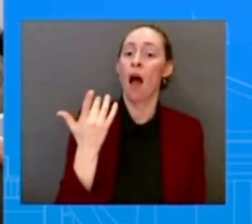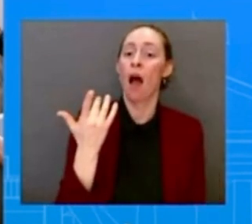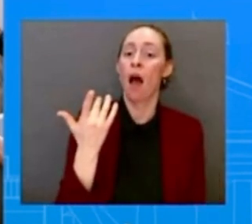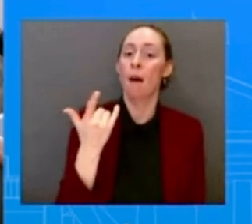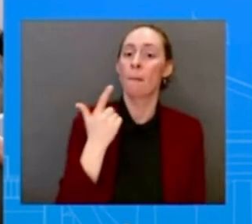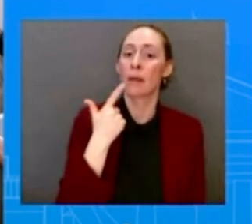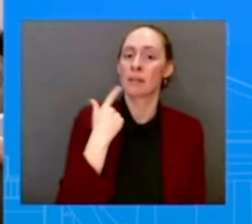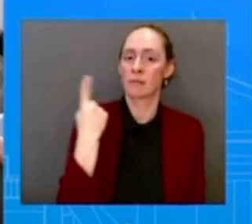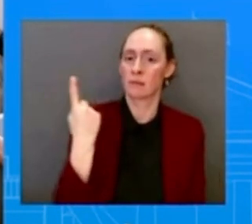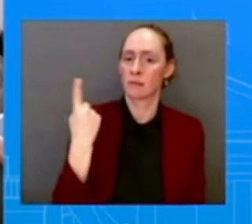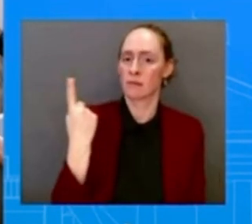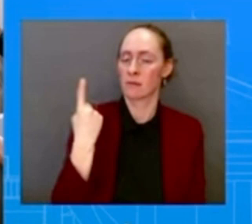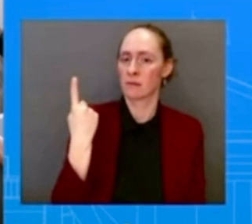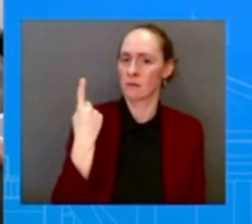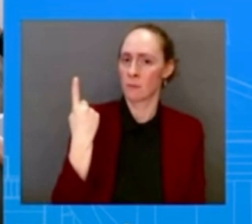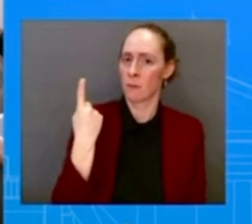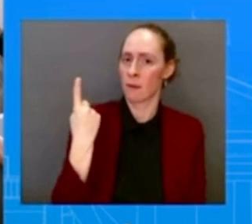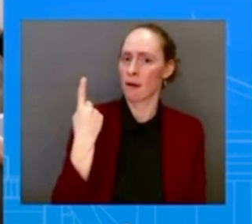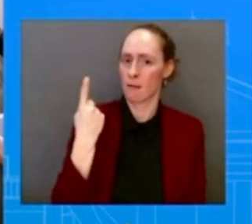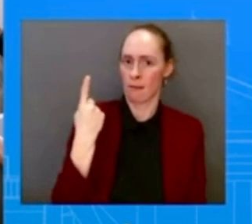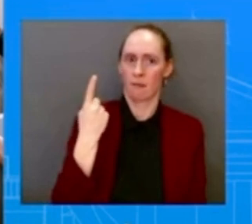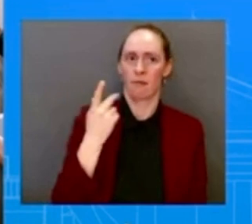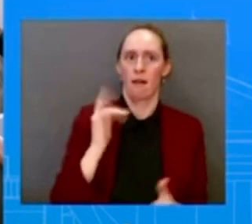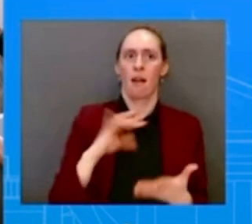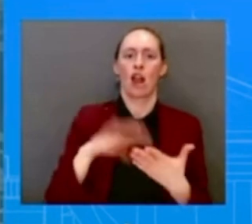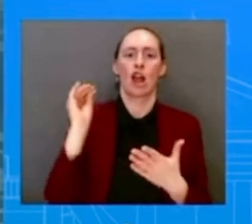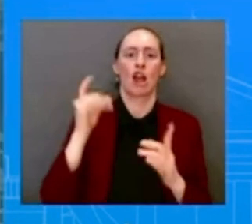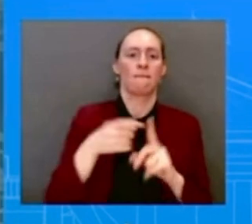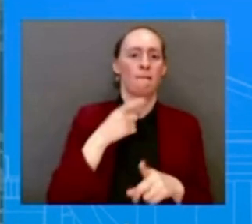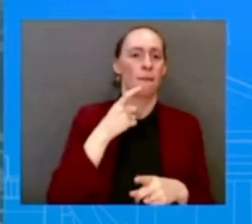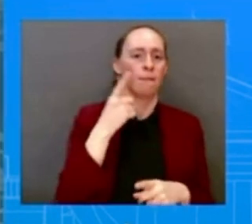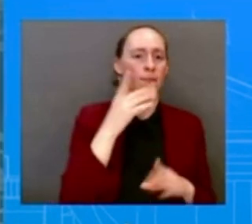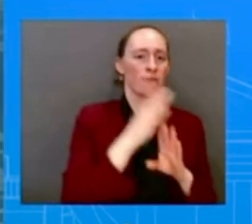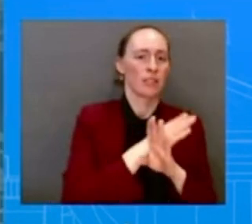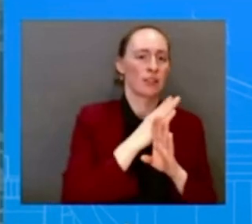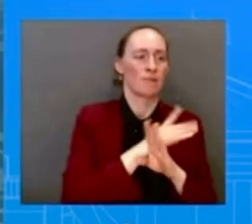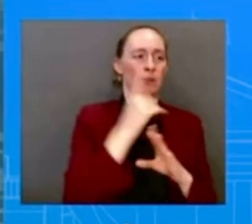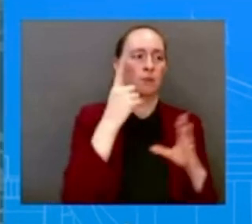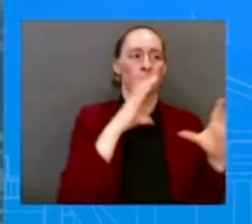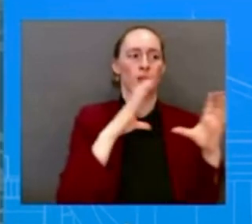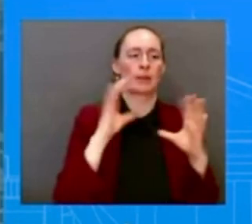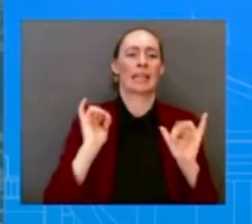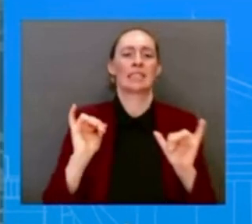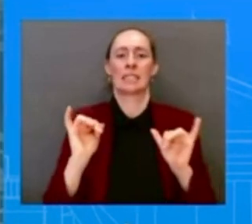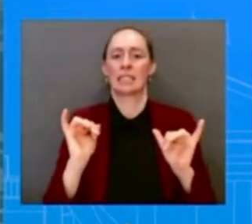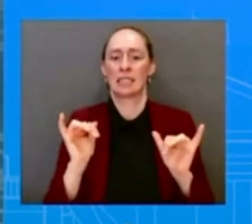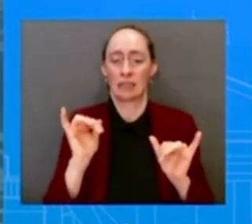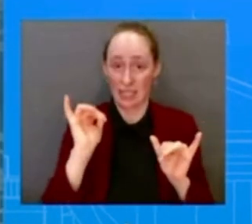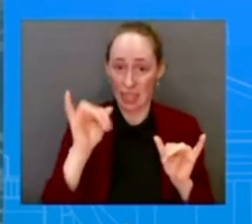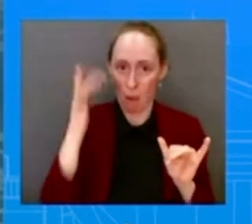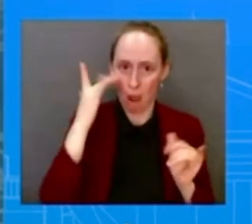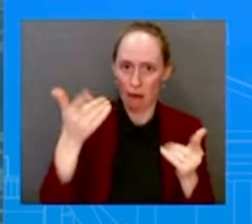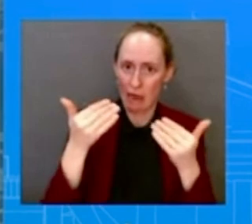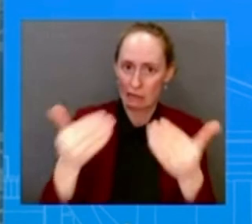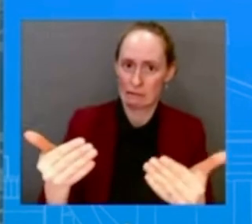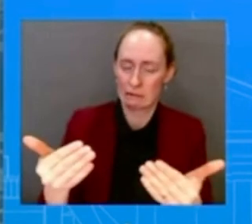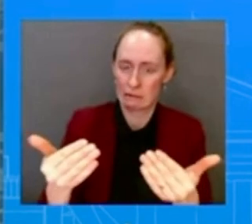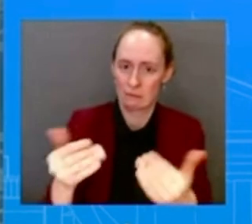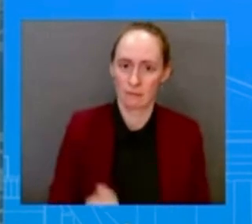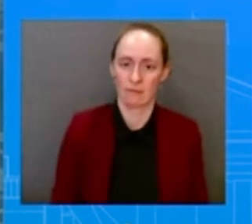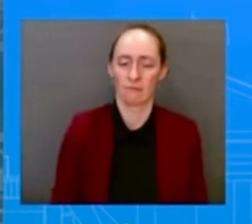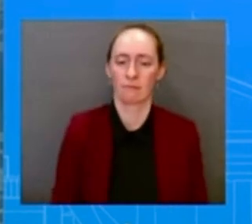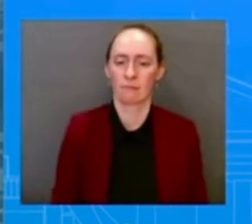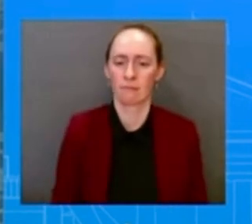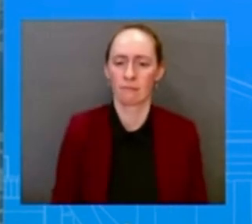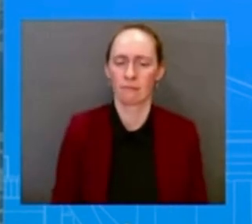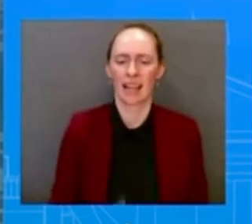program that informed the decision to shoot this item down? I think I'd be careful saying that anything specific to